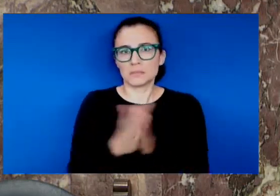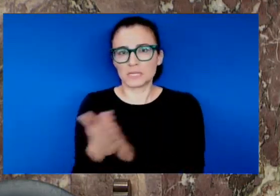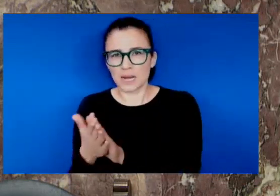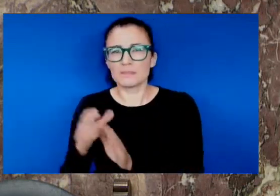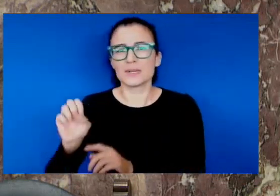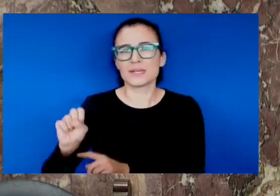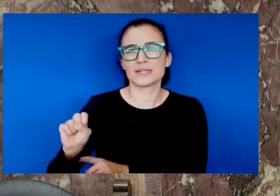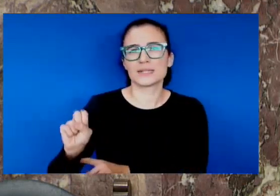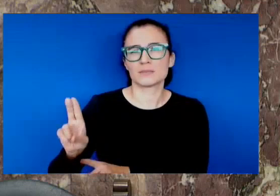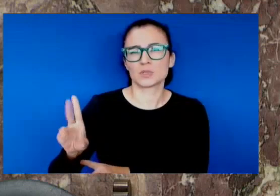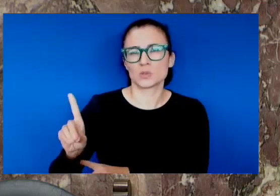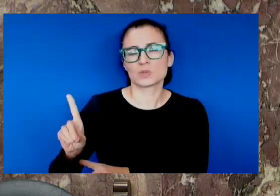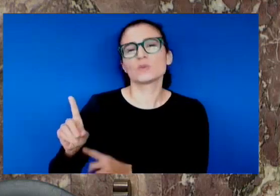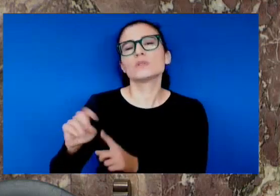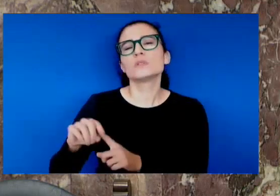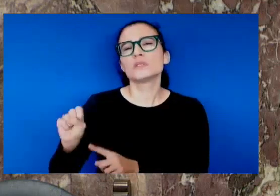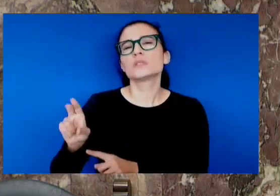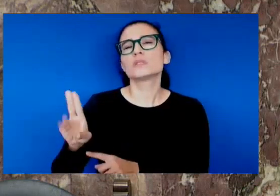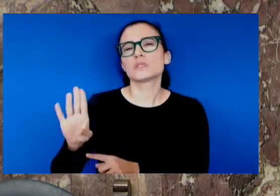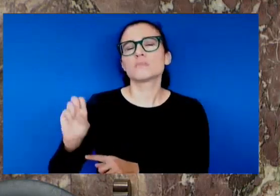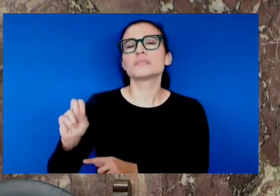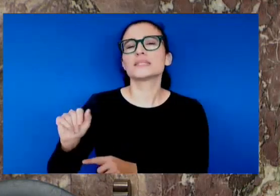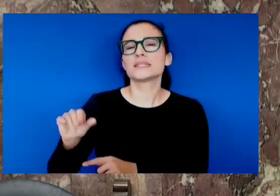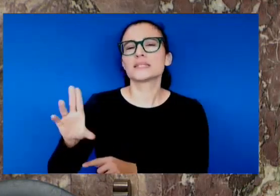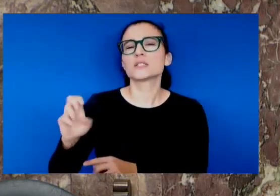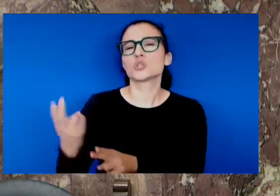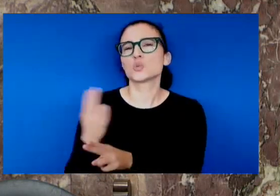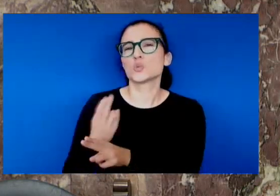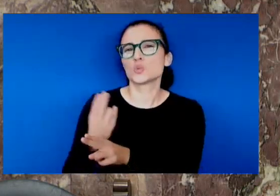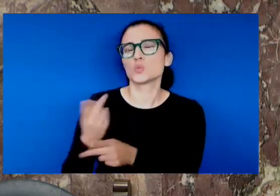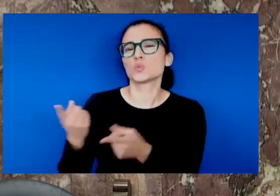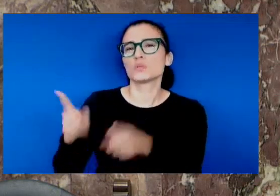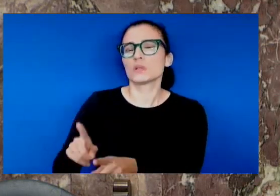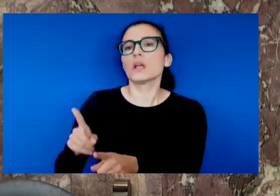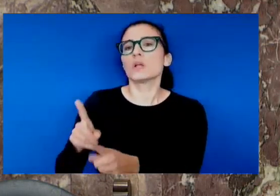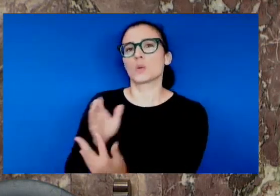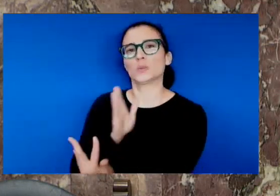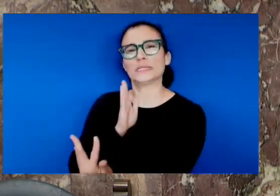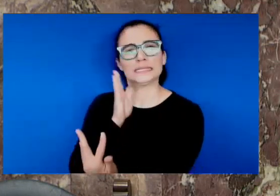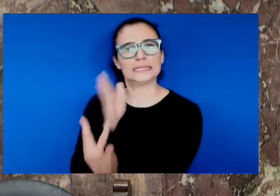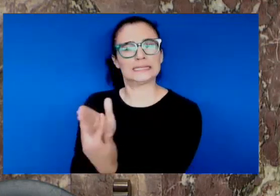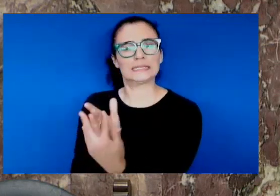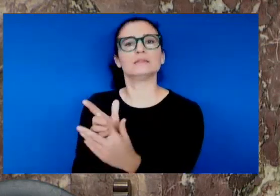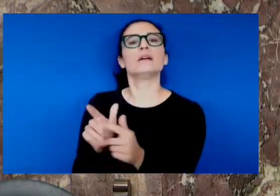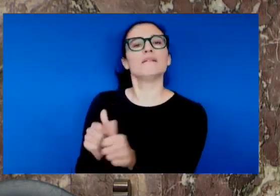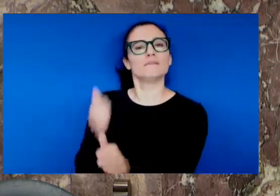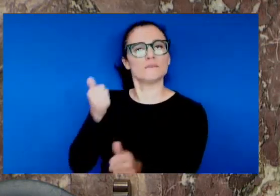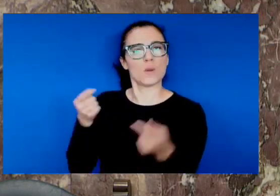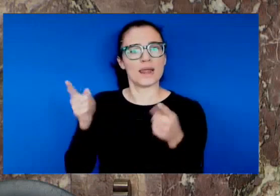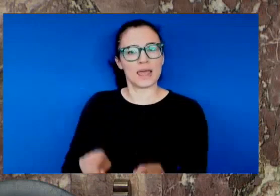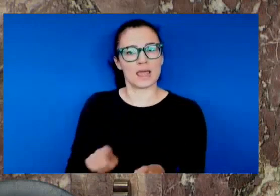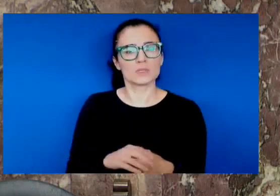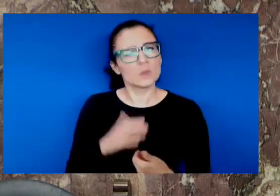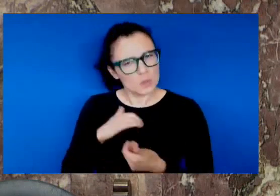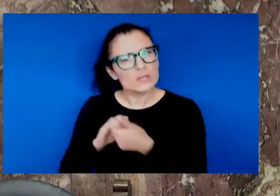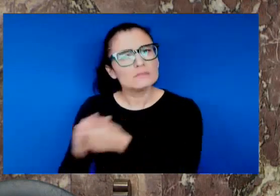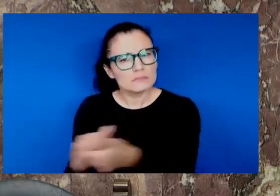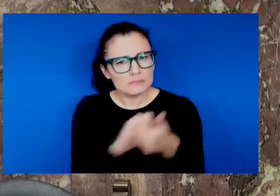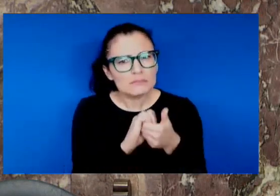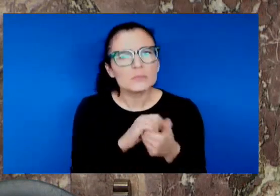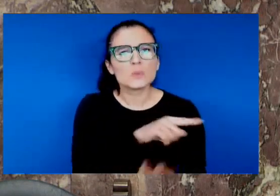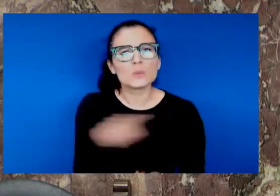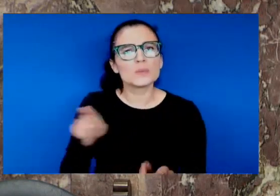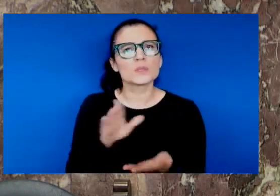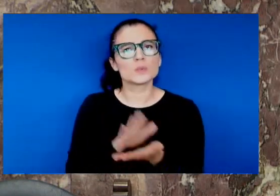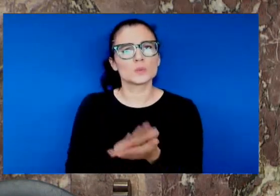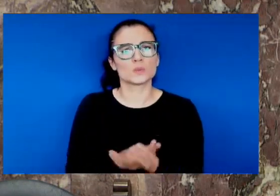is work that we are very much engaged in with school district partners and with experts in child and youth mental